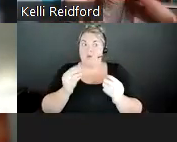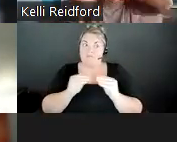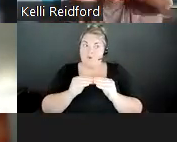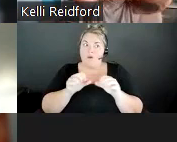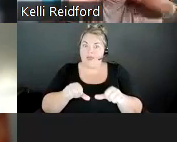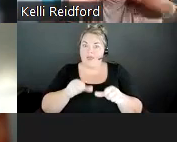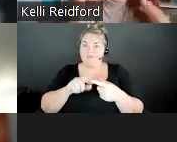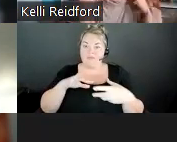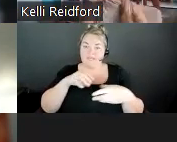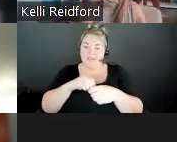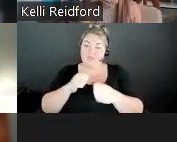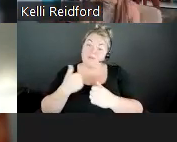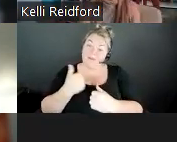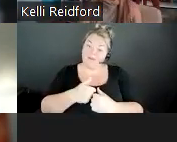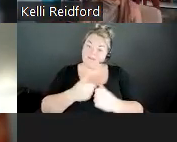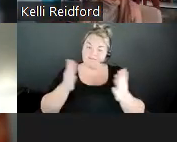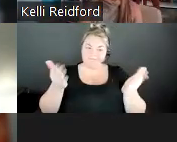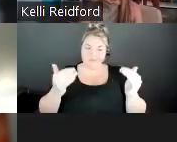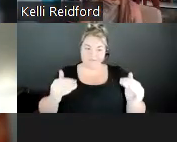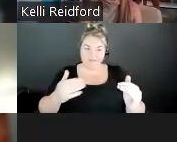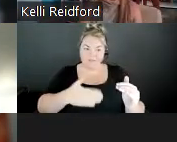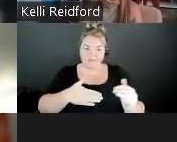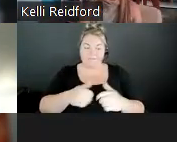to engage with us. Next slide, please.